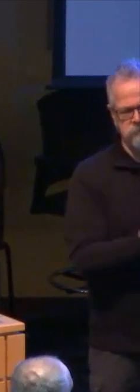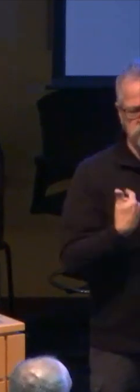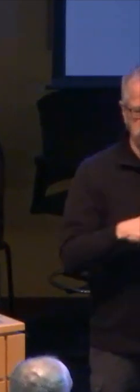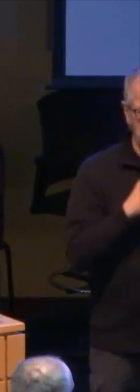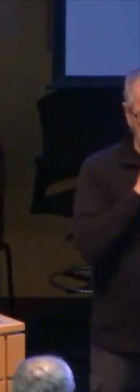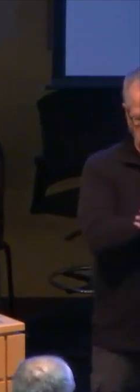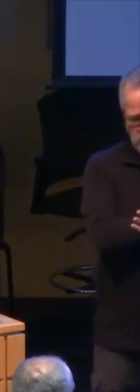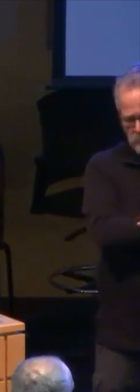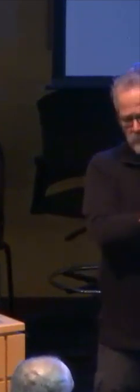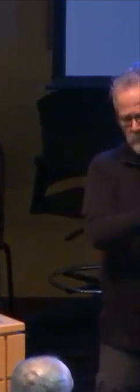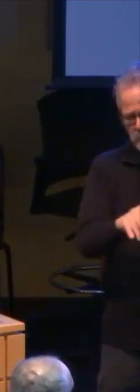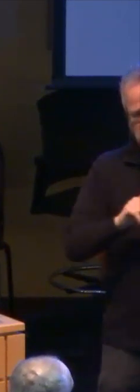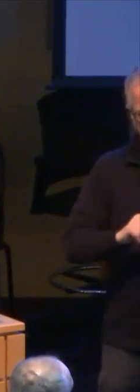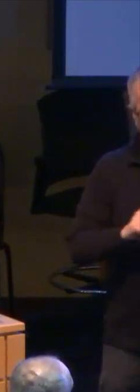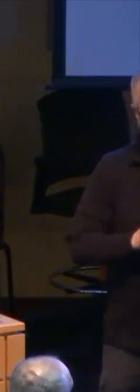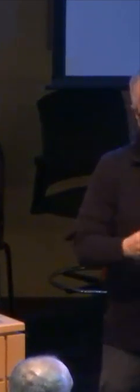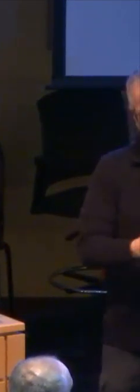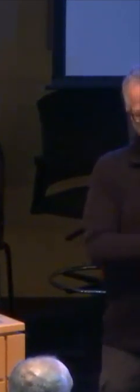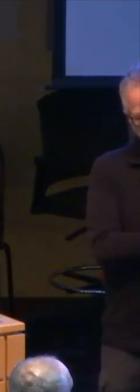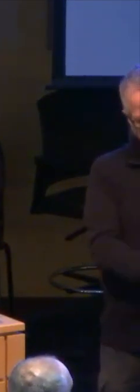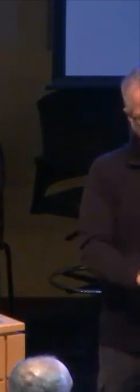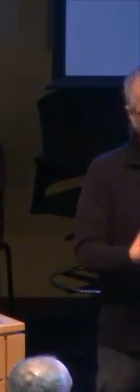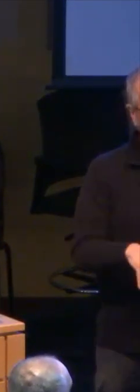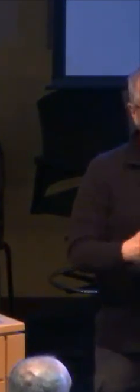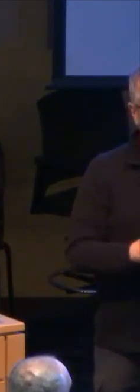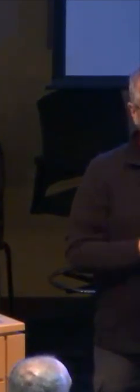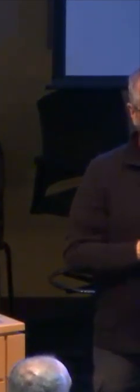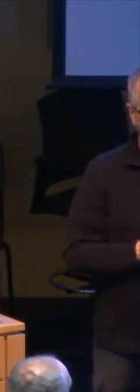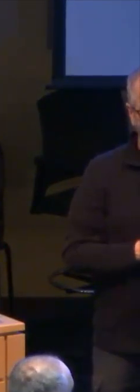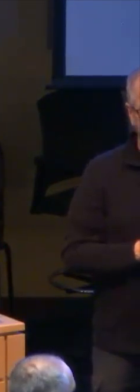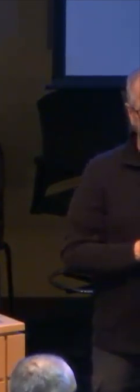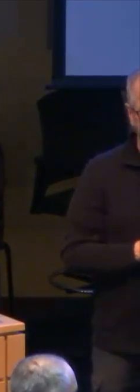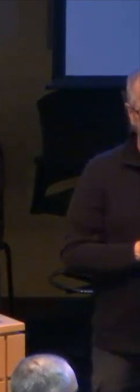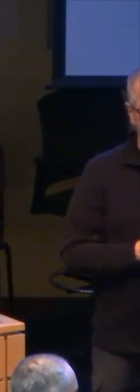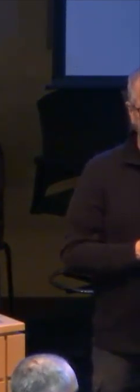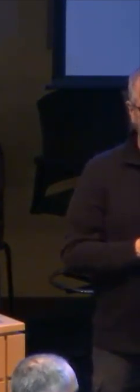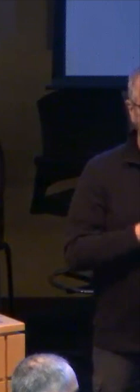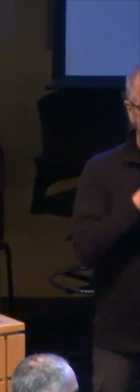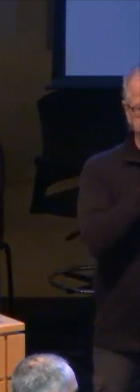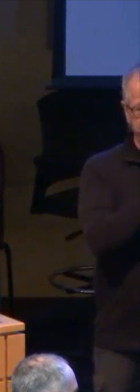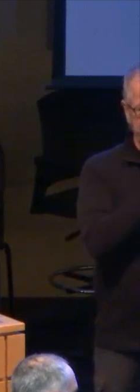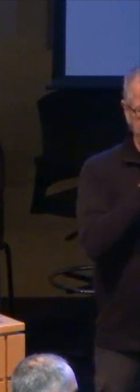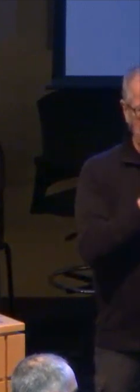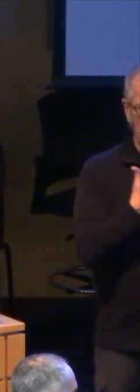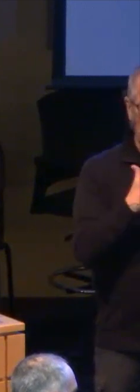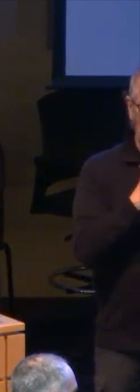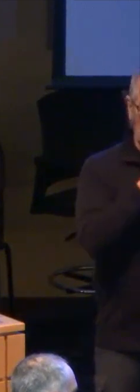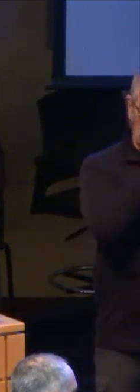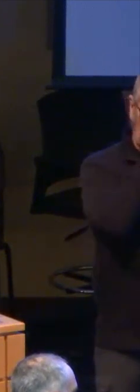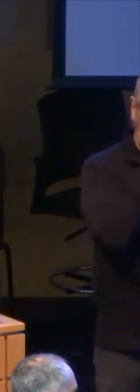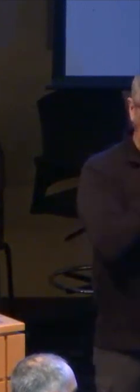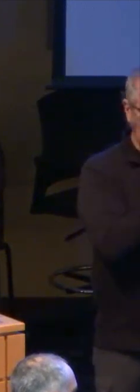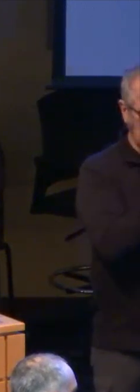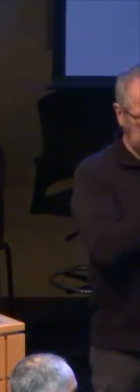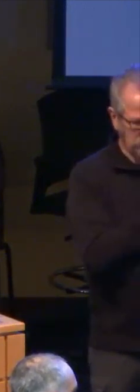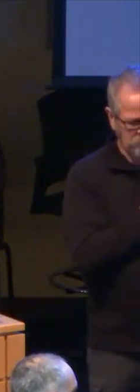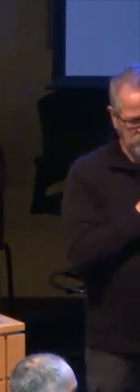in 2016, and was invited to give the Keeling Lecture in 2018.